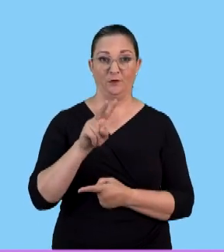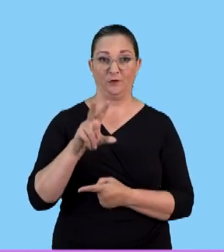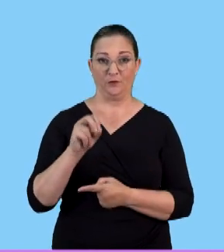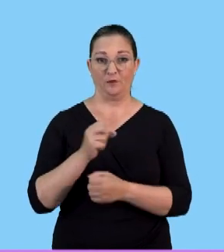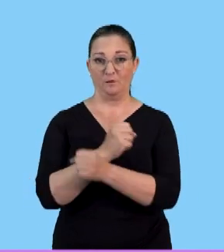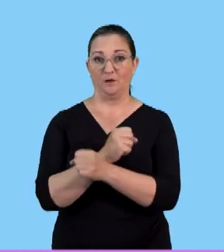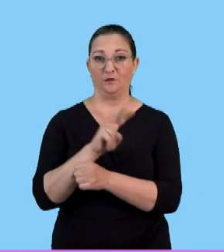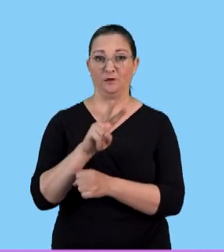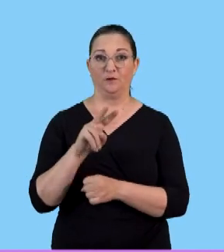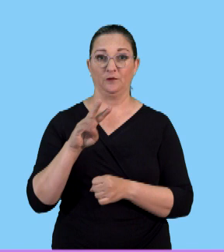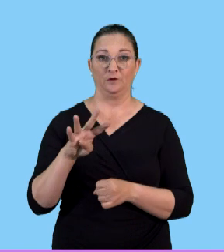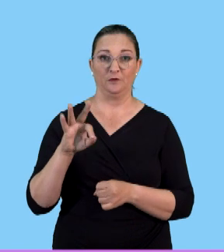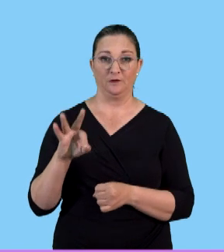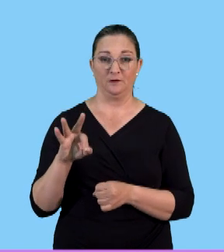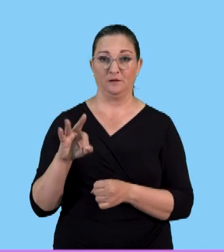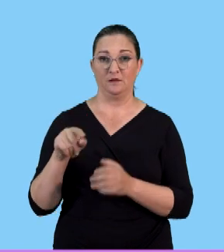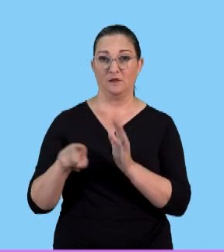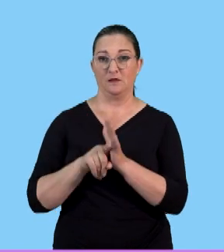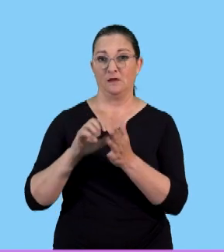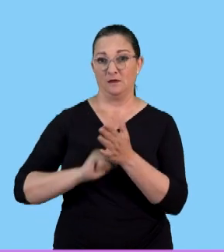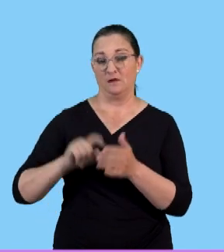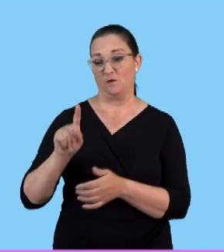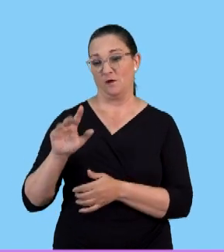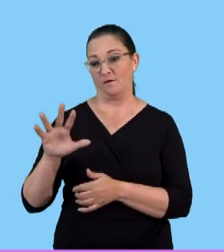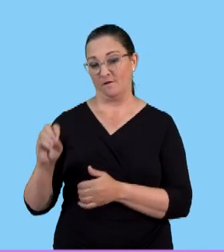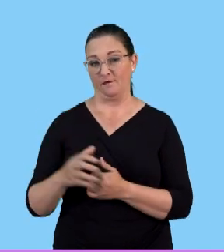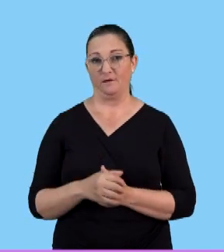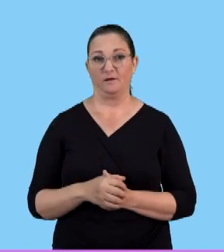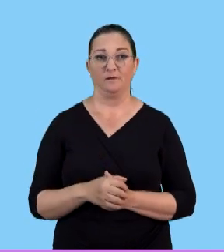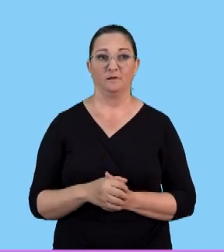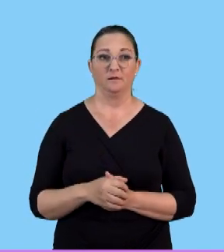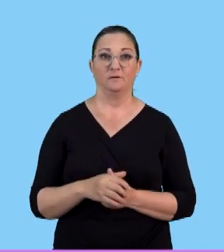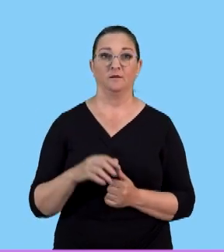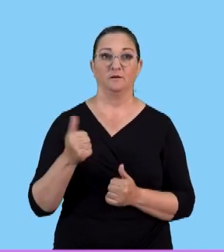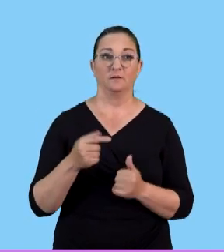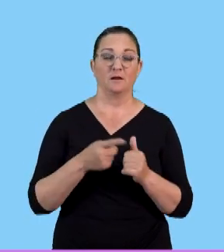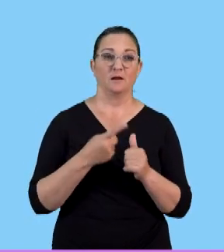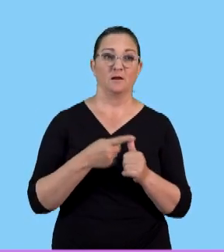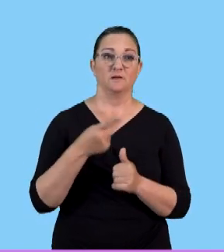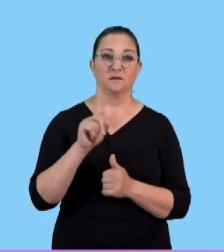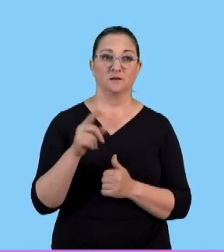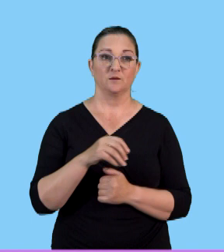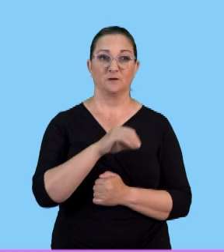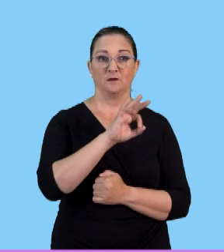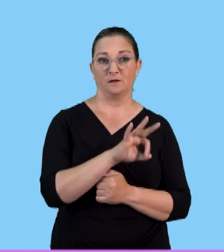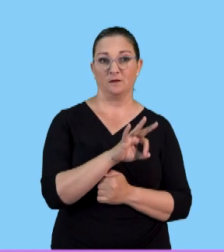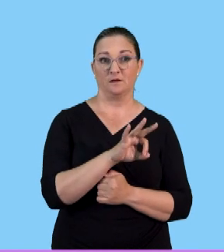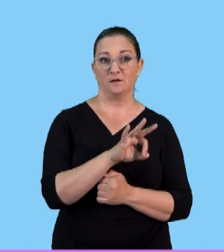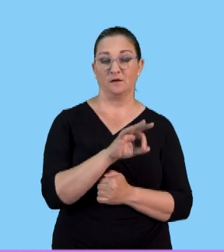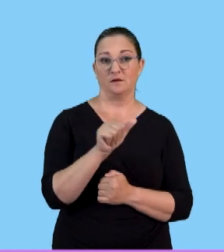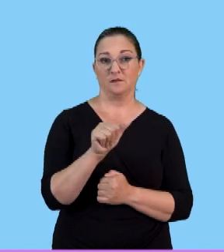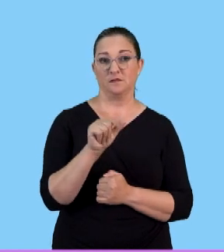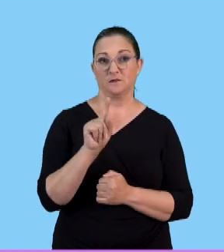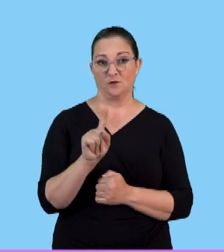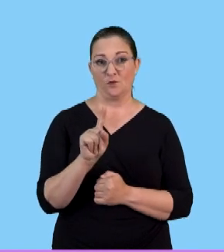250 plus 120 multiplied by 243 minus 150. So this will be